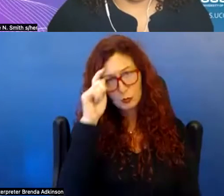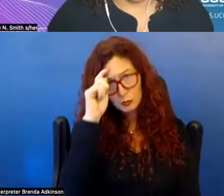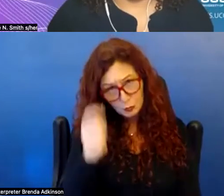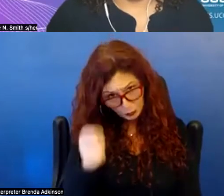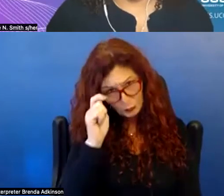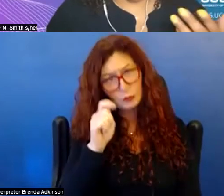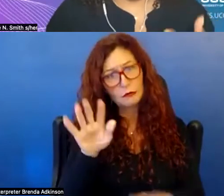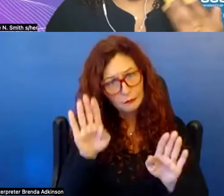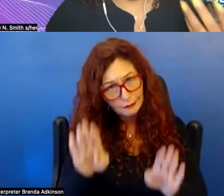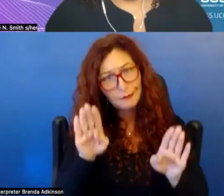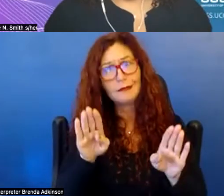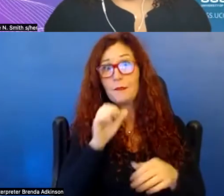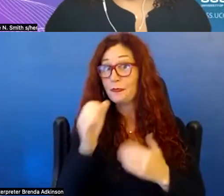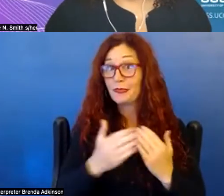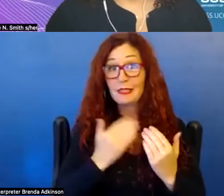you know, how real that is,